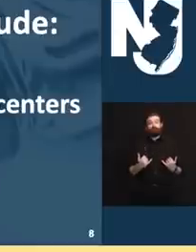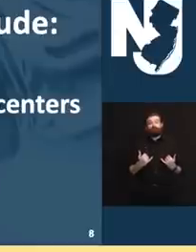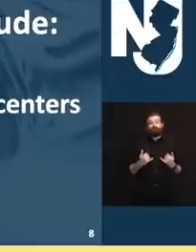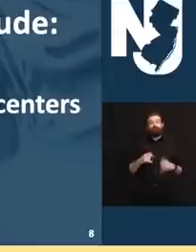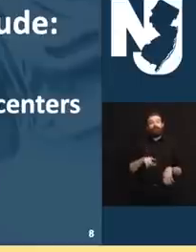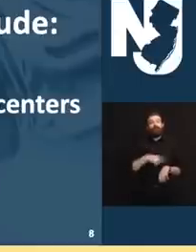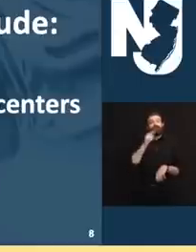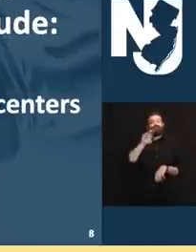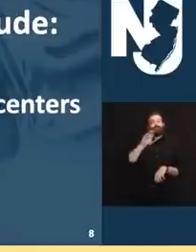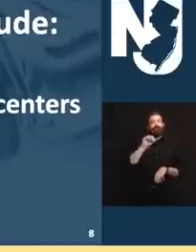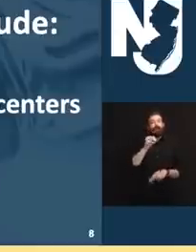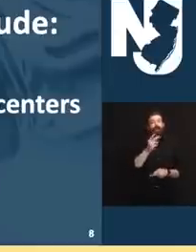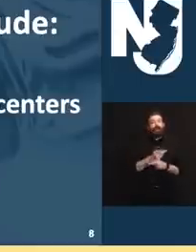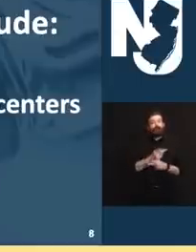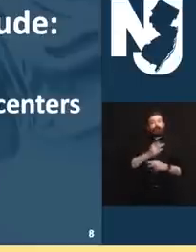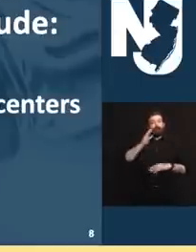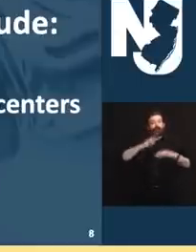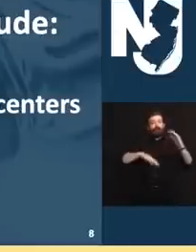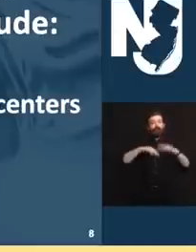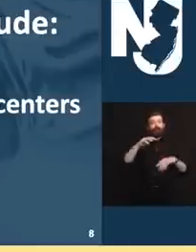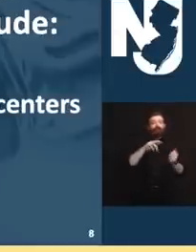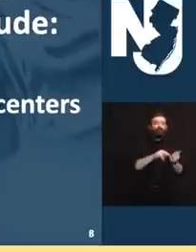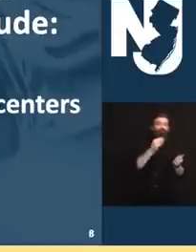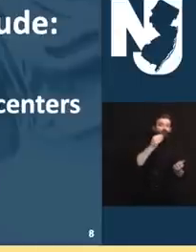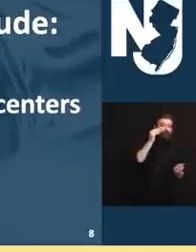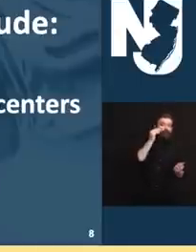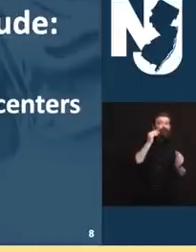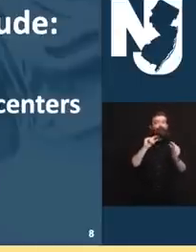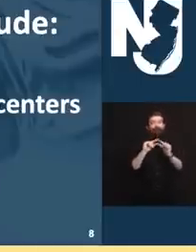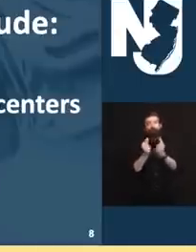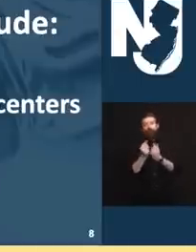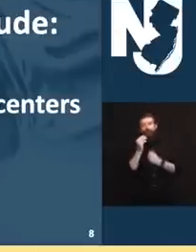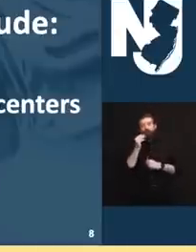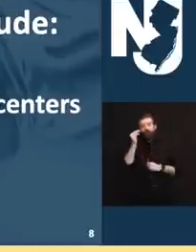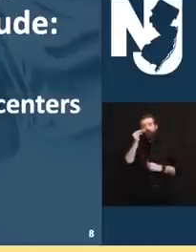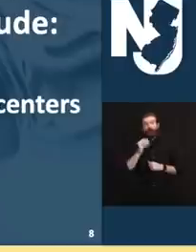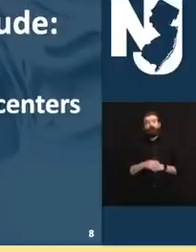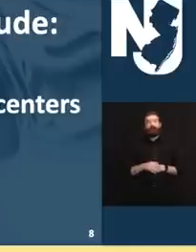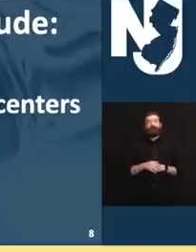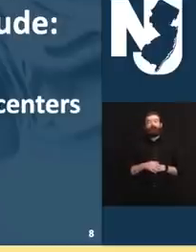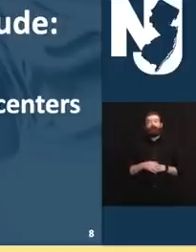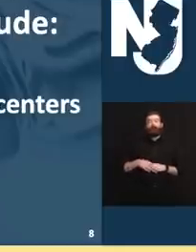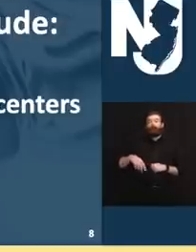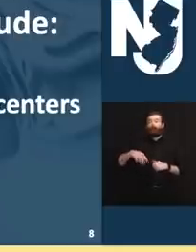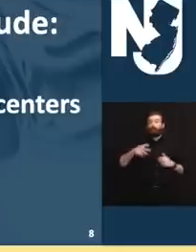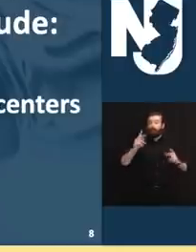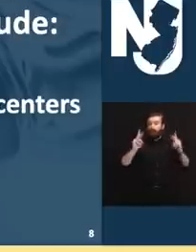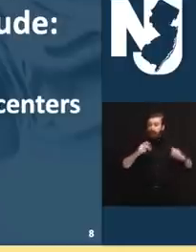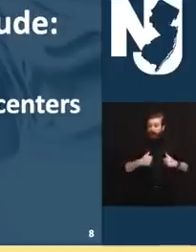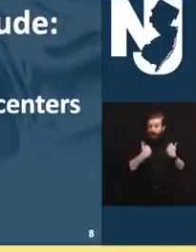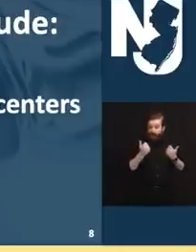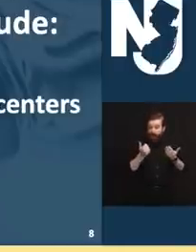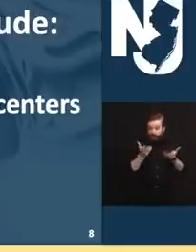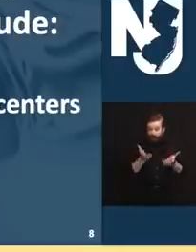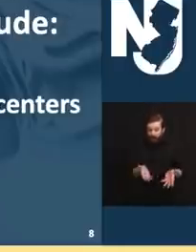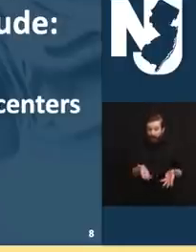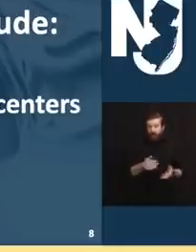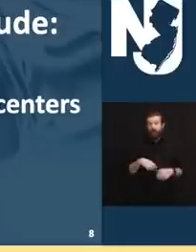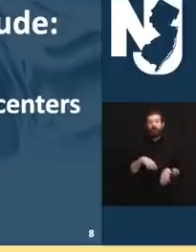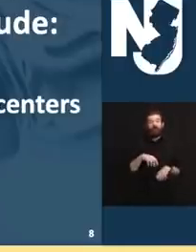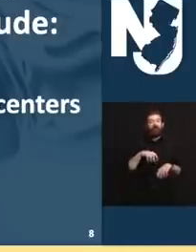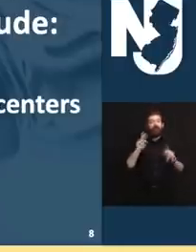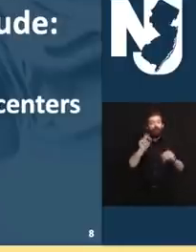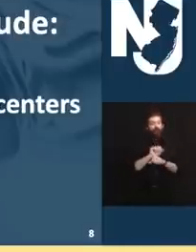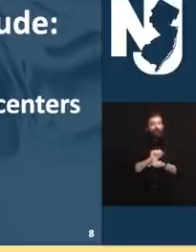and residents. New Jersey, along with our federal agency partners, have teamed up with both CVS and Walgreens to